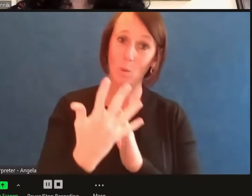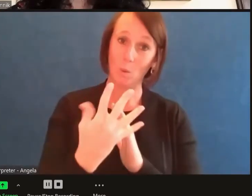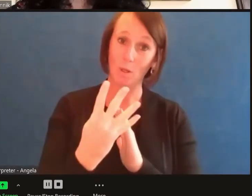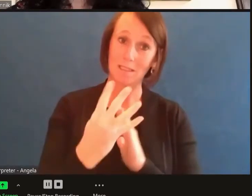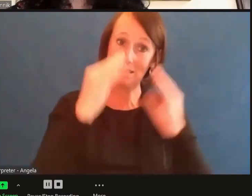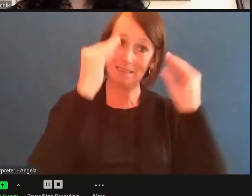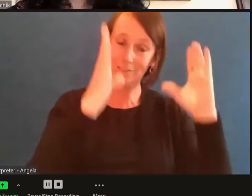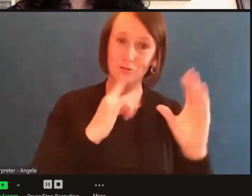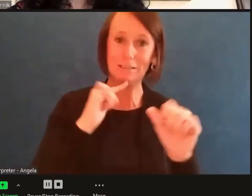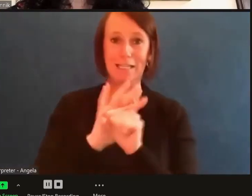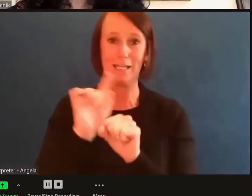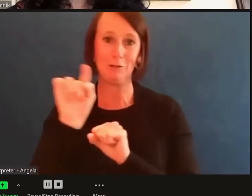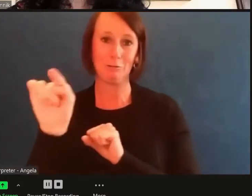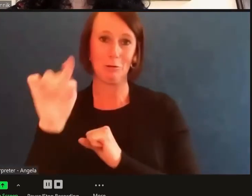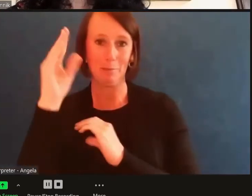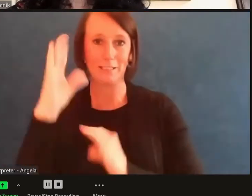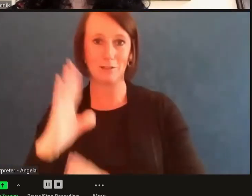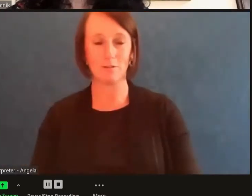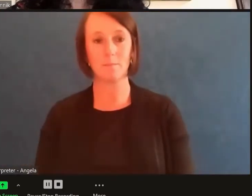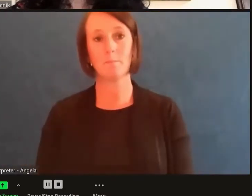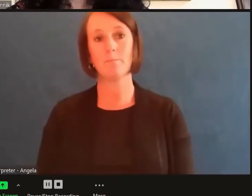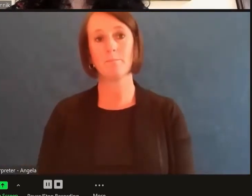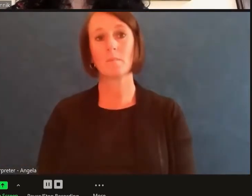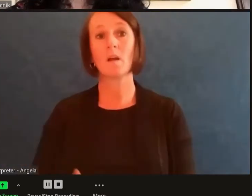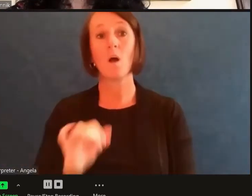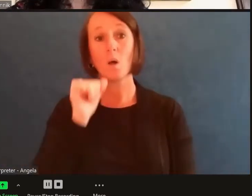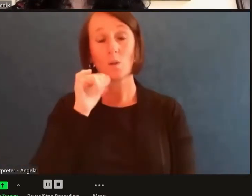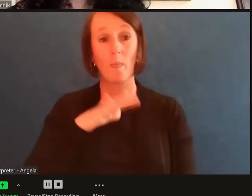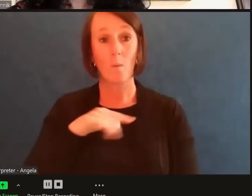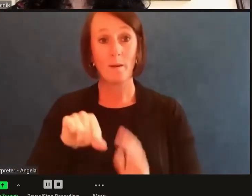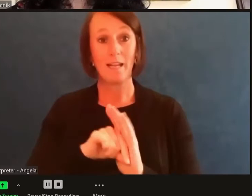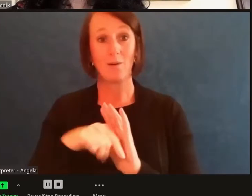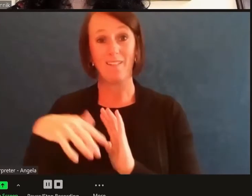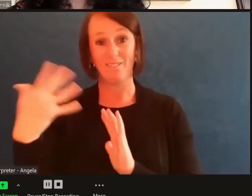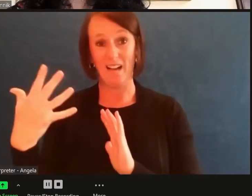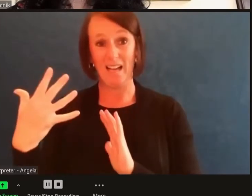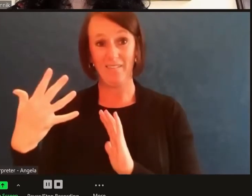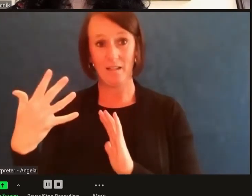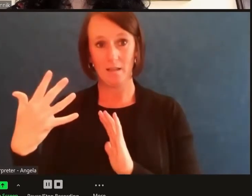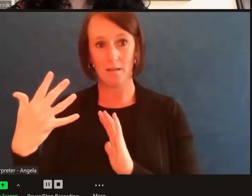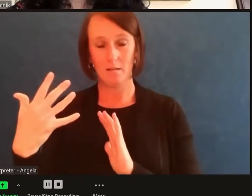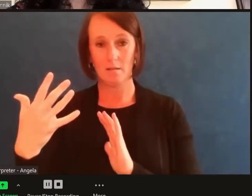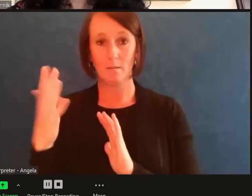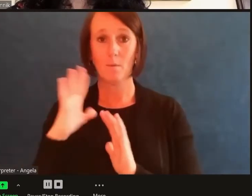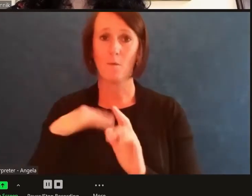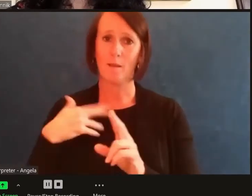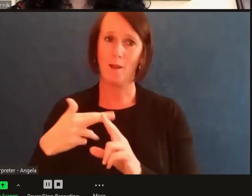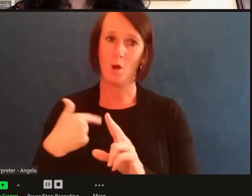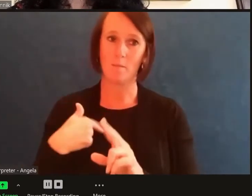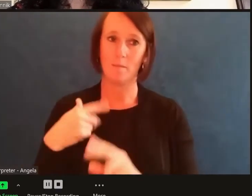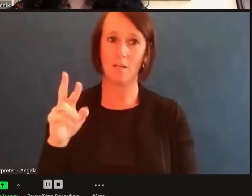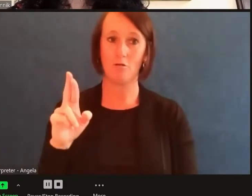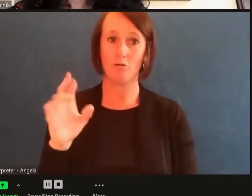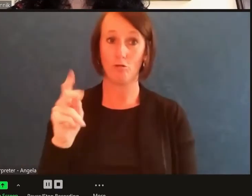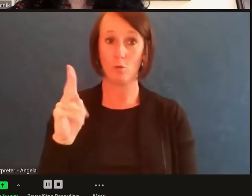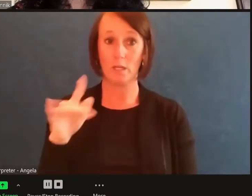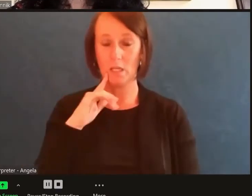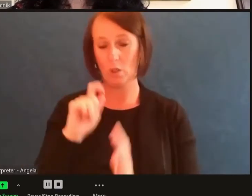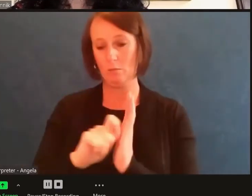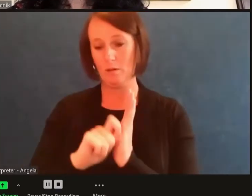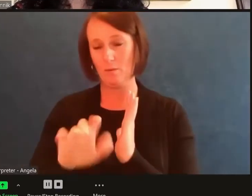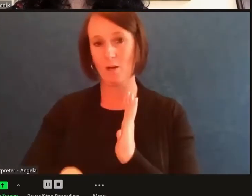dedicated to her. She is also the woman in grade 5 who said, Ricky, I used to be called Ricky. Ricky, you could be a writer when you grow